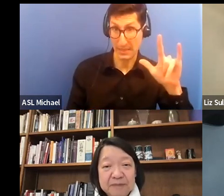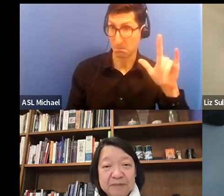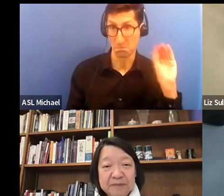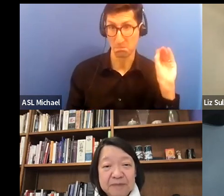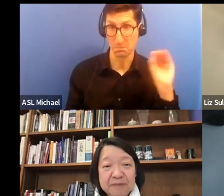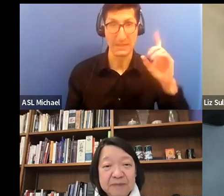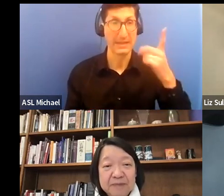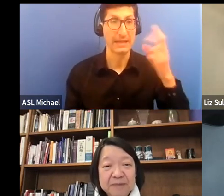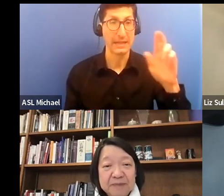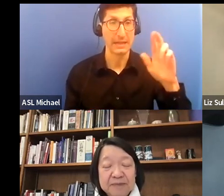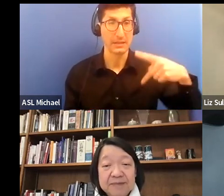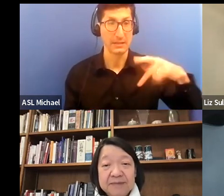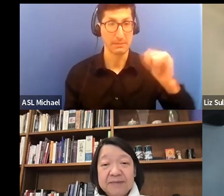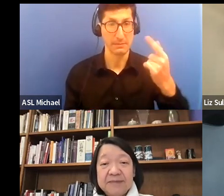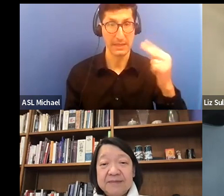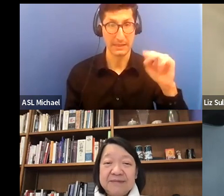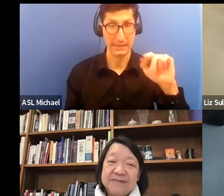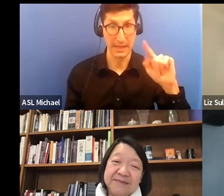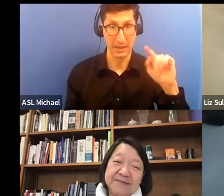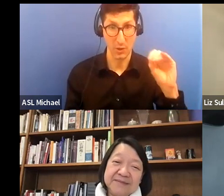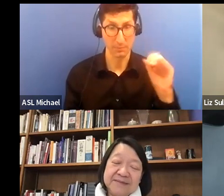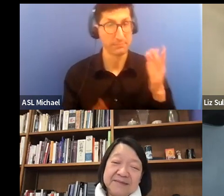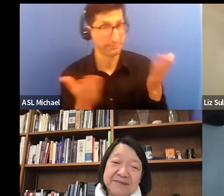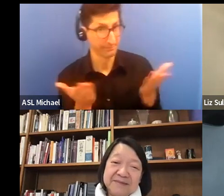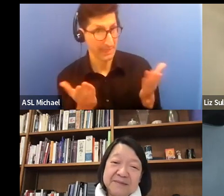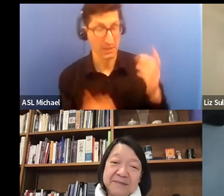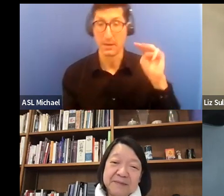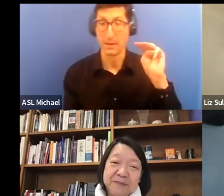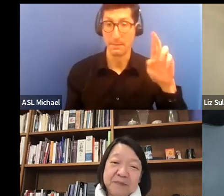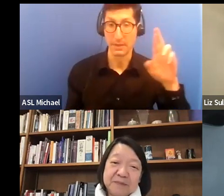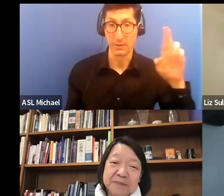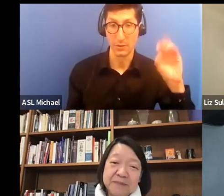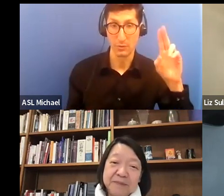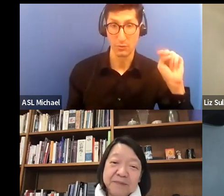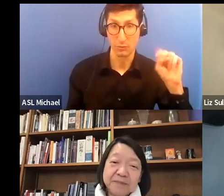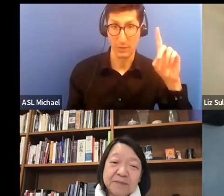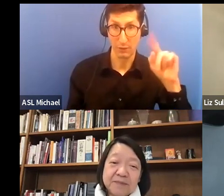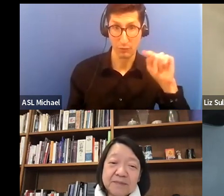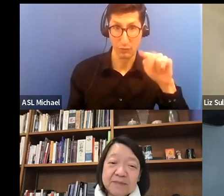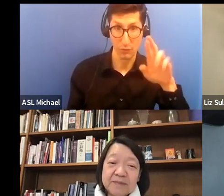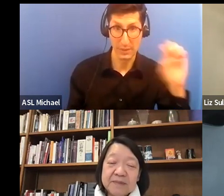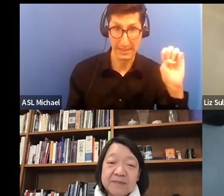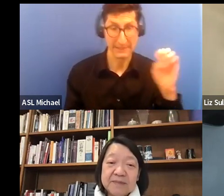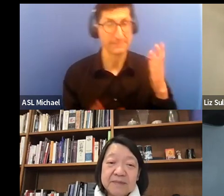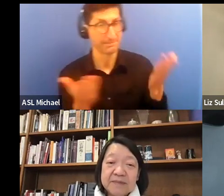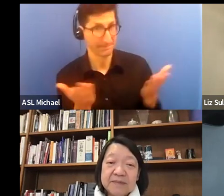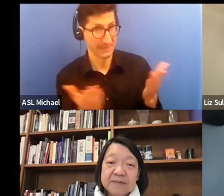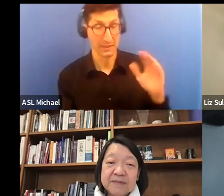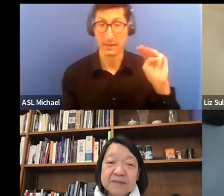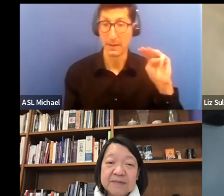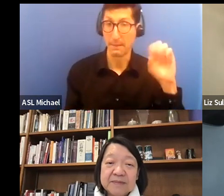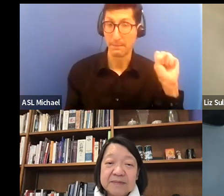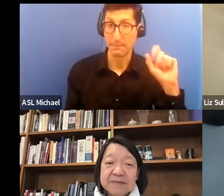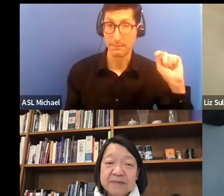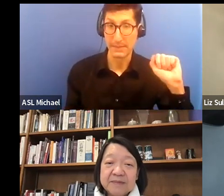Dr. Pignato? Present. Mr. Roundtree? Present. Ms. Tang?